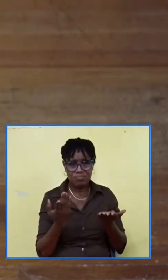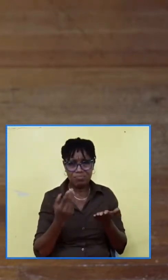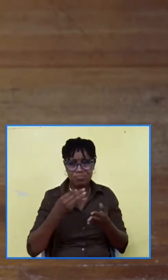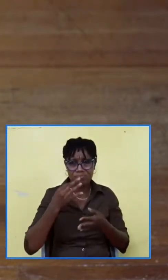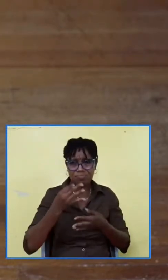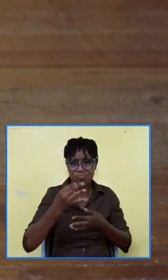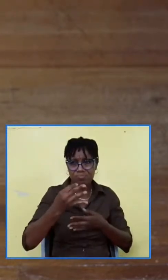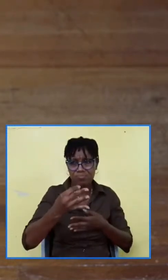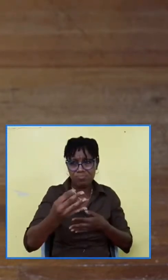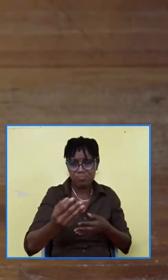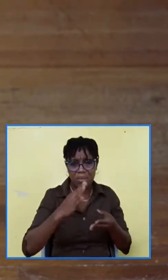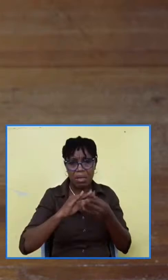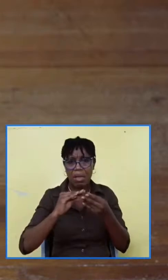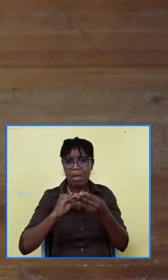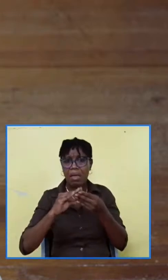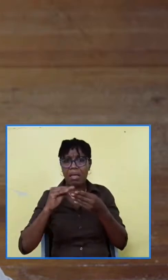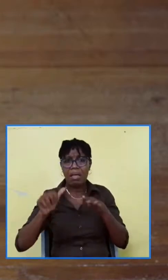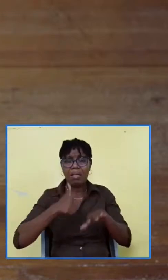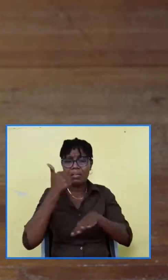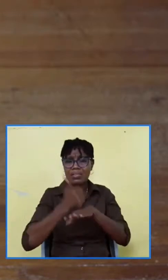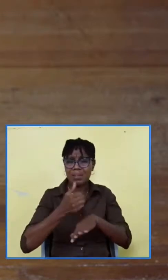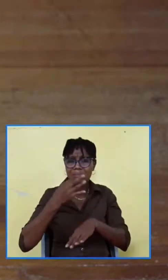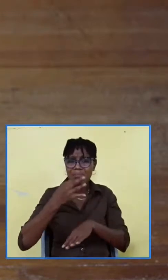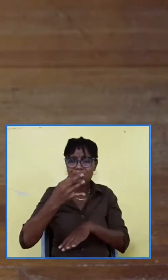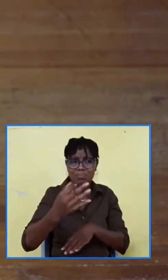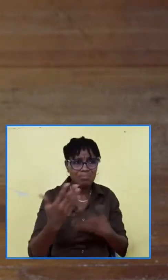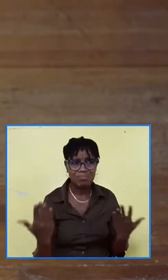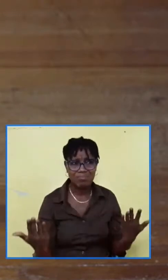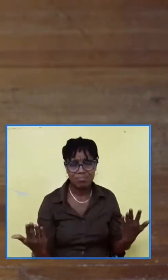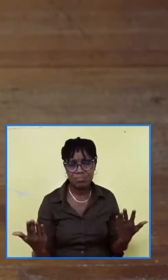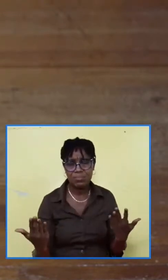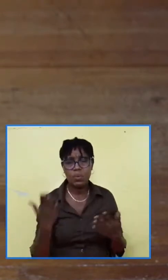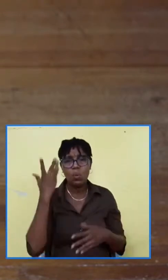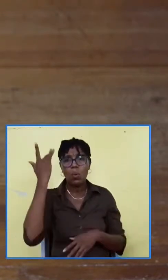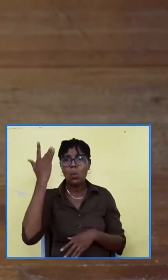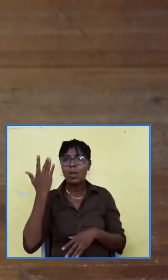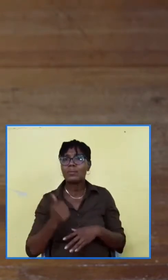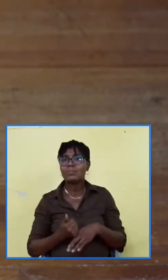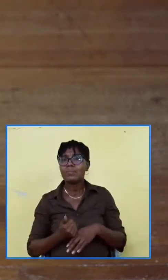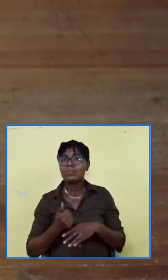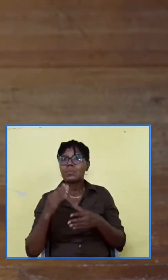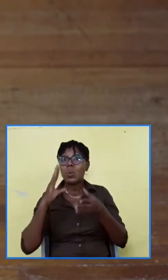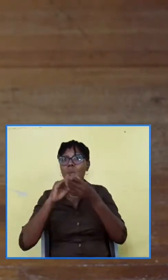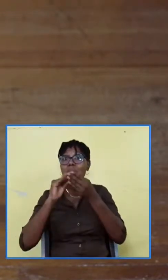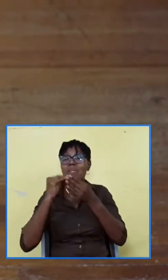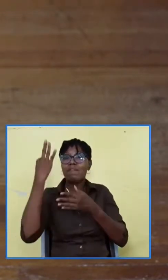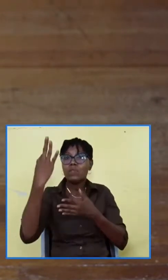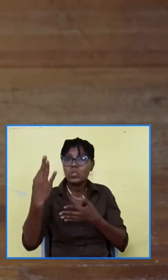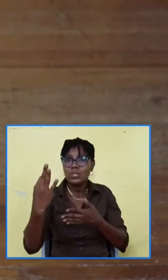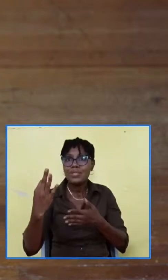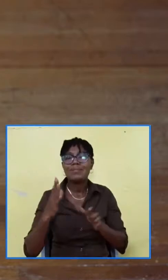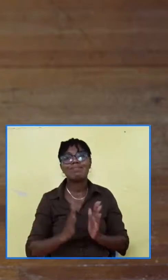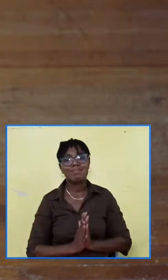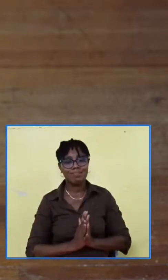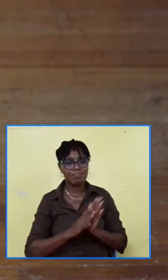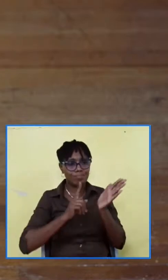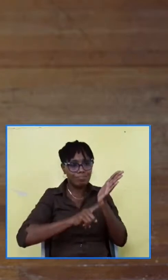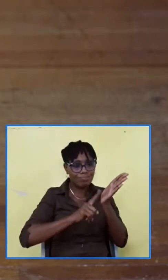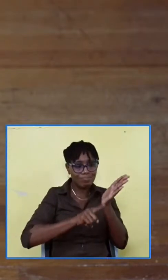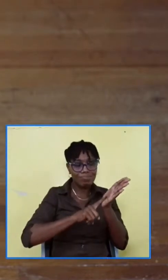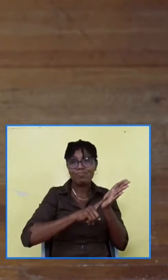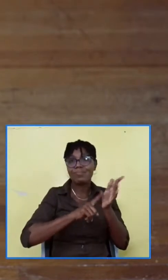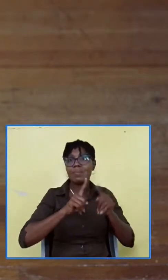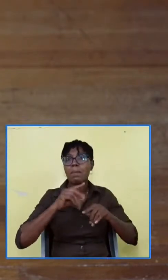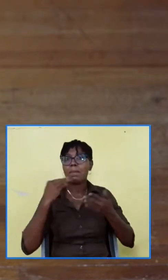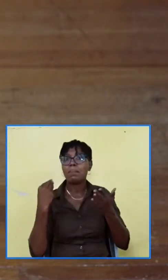There's no way you could say that is a trend because each set of projections is based on a new set of numbers. Understood. Yeah. So the big